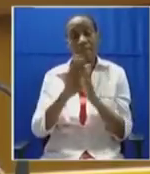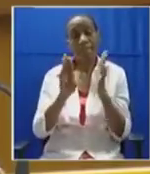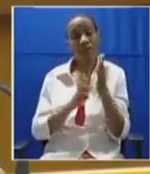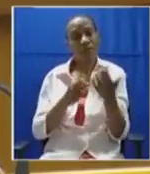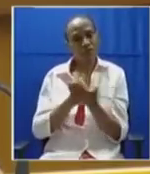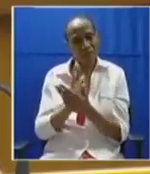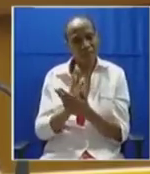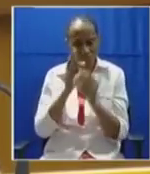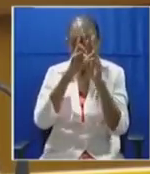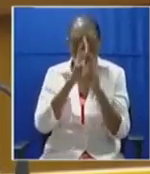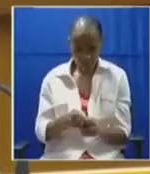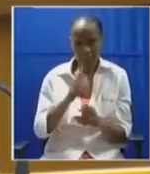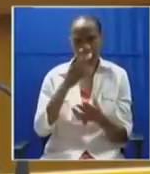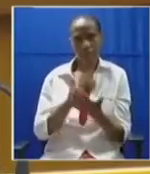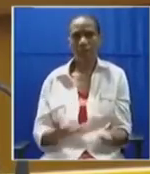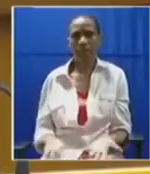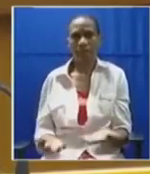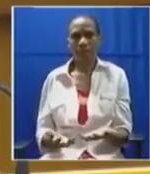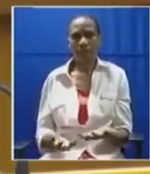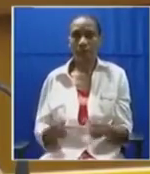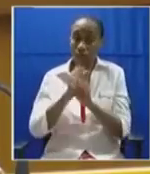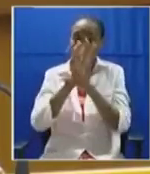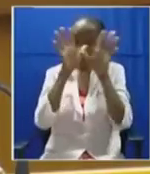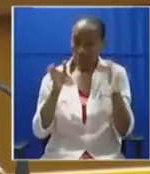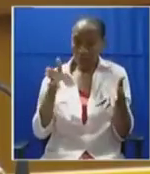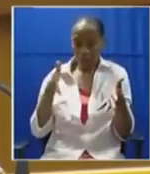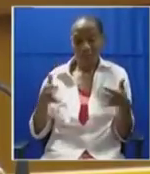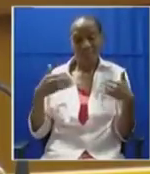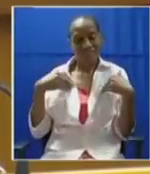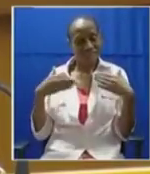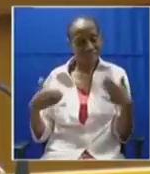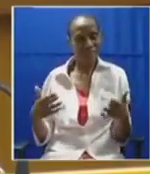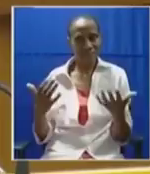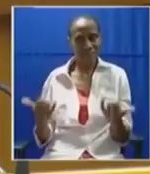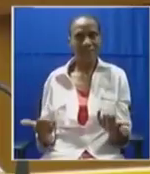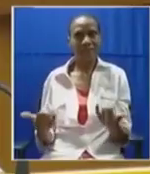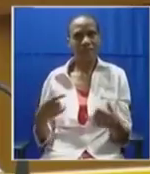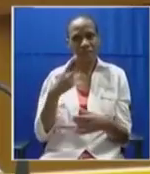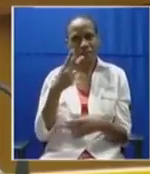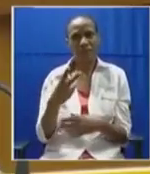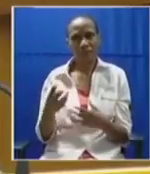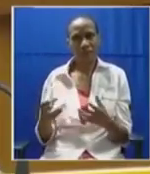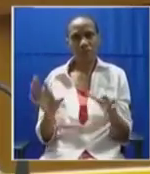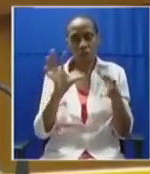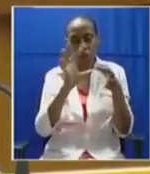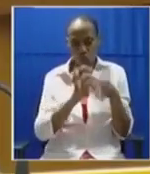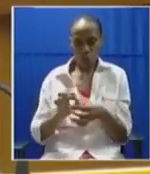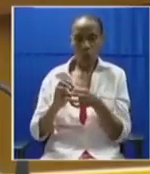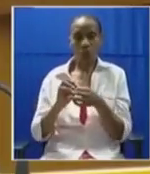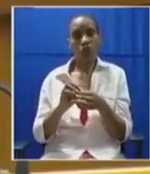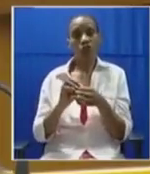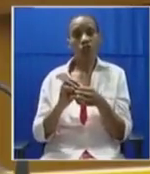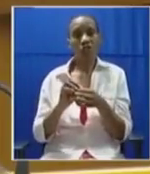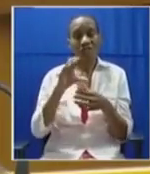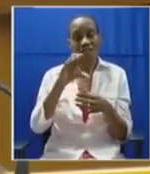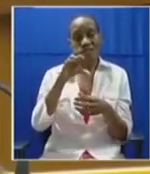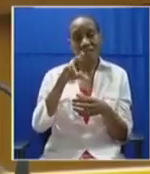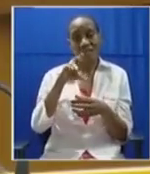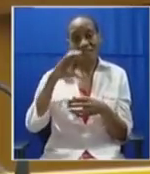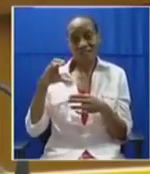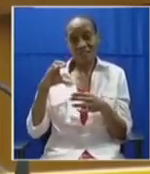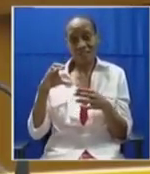Rights. It is obvious that from the onset, the integrity of the Joint Constitutional Review Committee